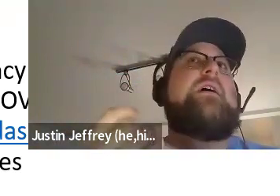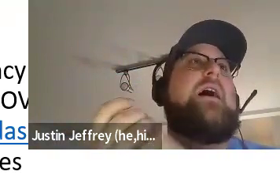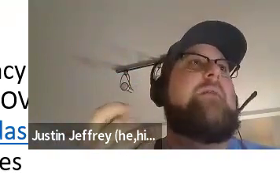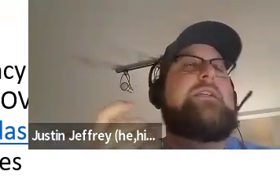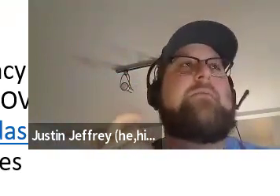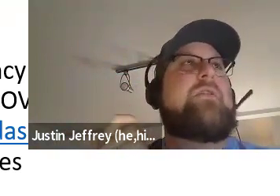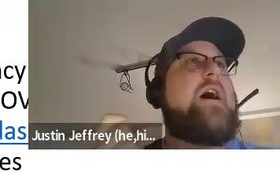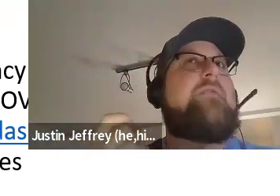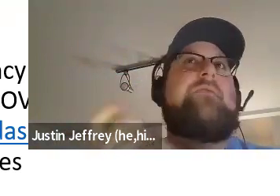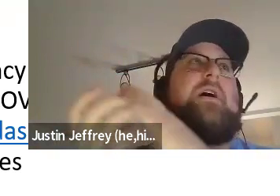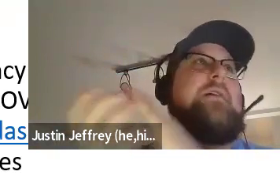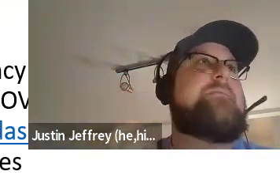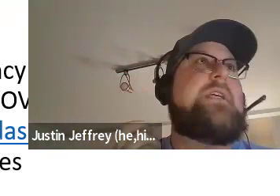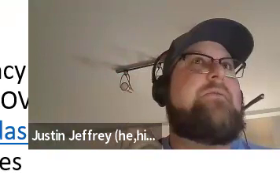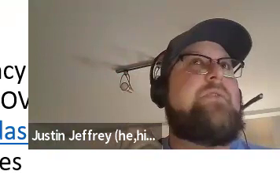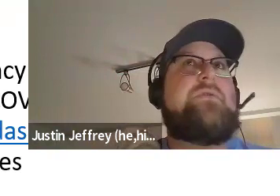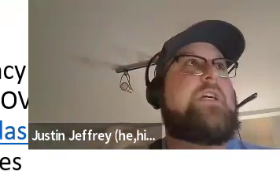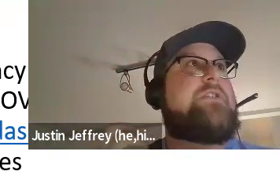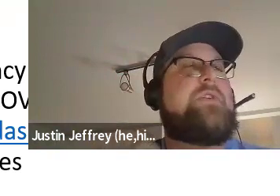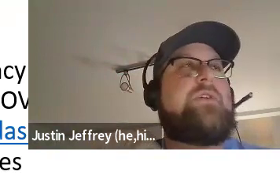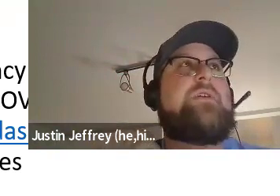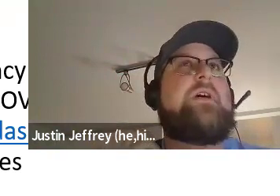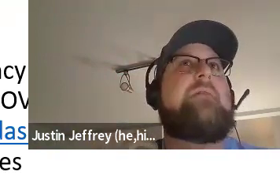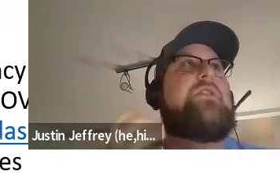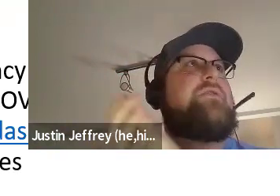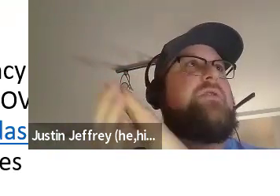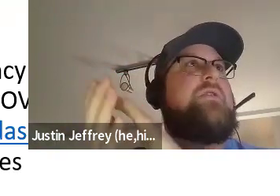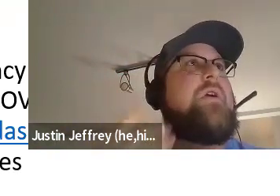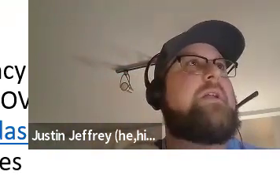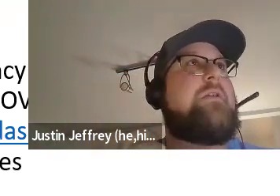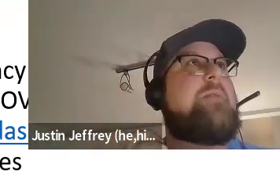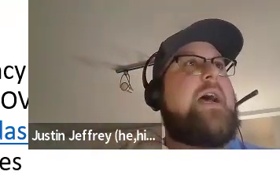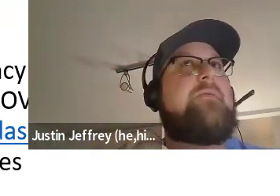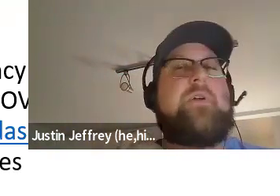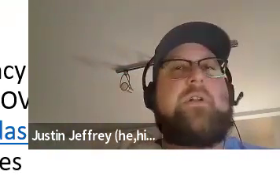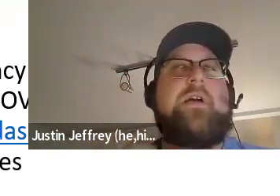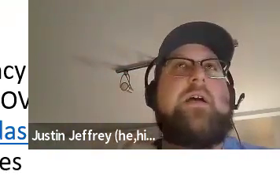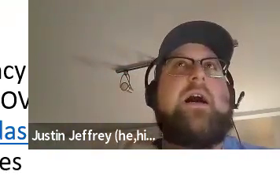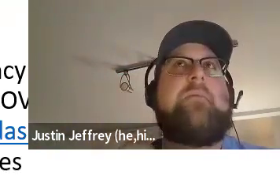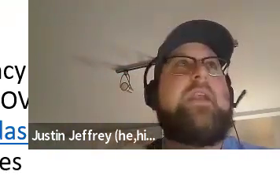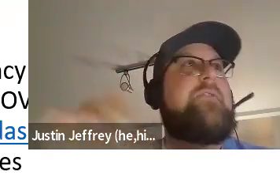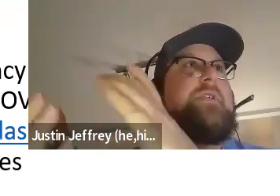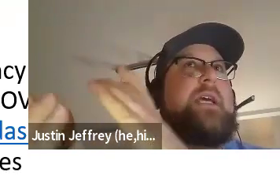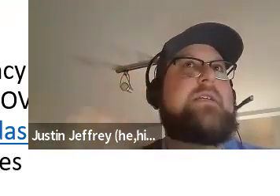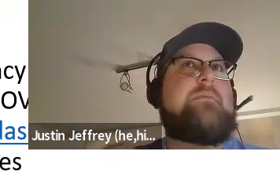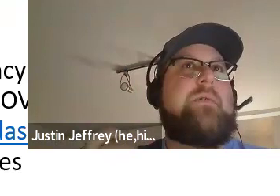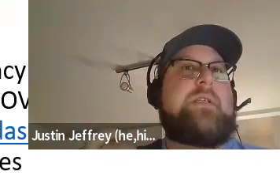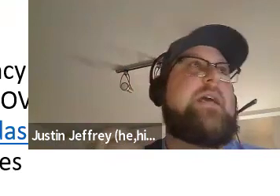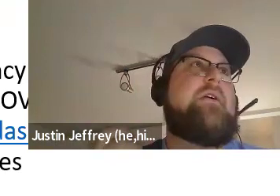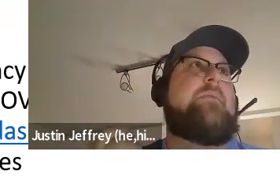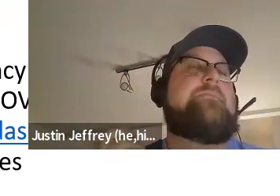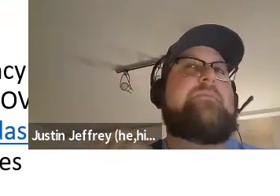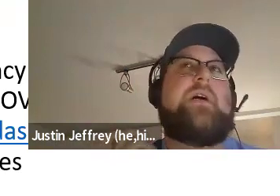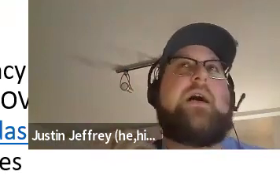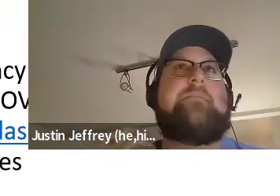restroom, anytime you cough, eat food, touch food. You want to be a little bit mindful. And if you're sick, we want to